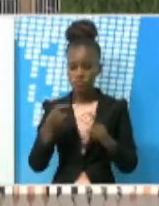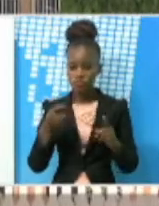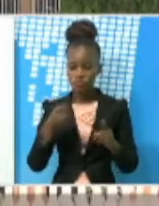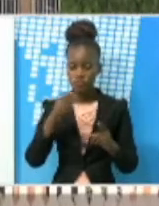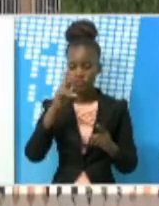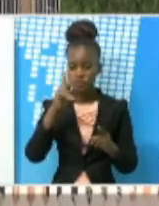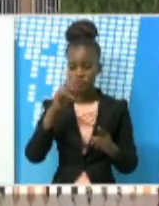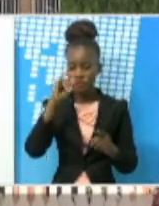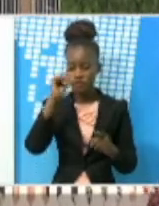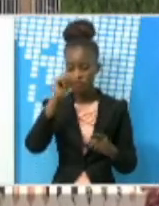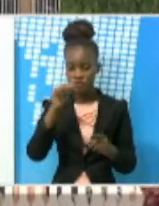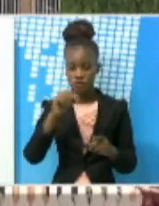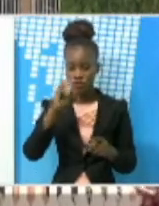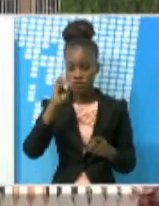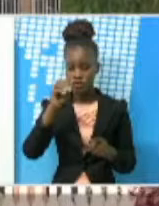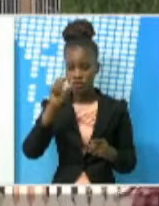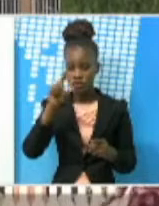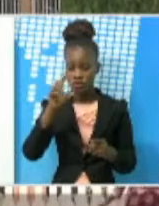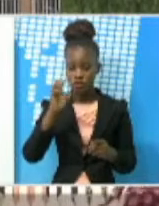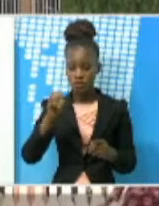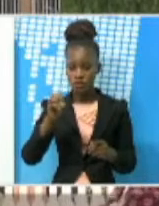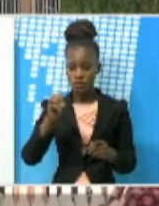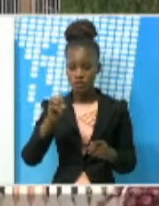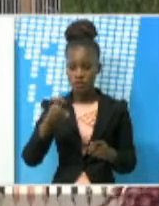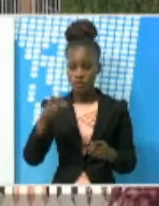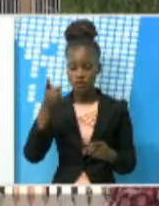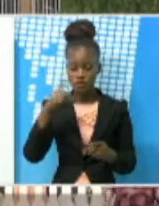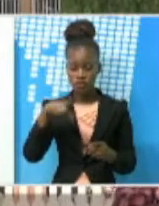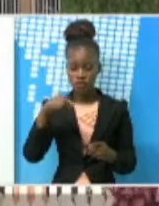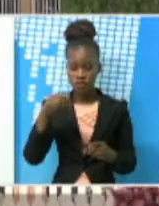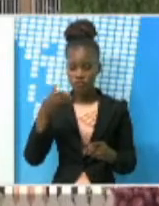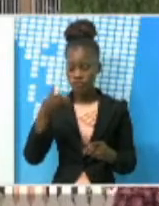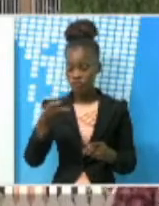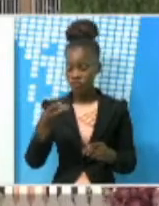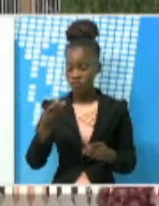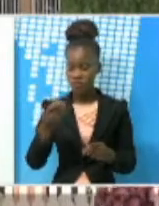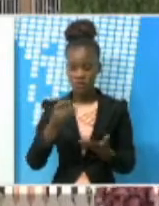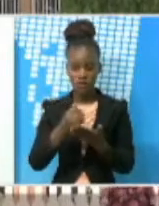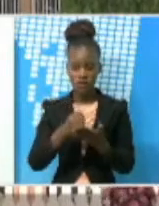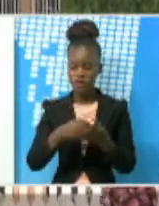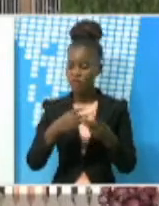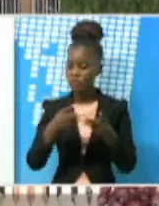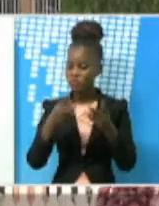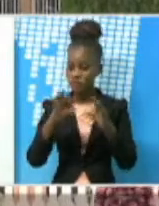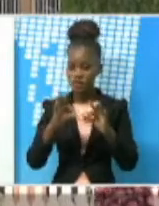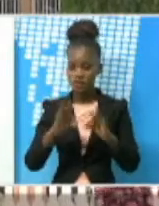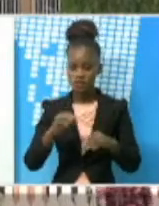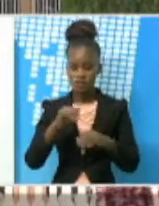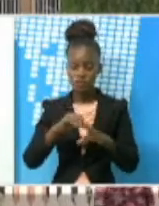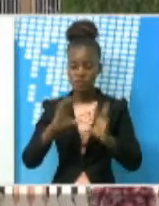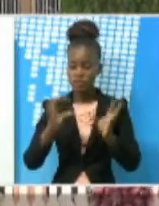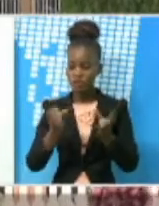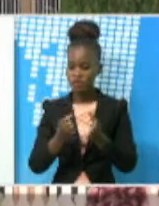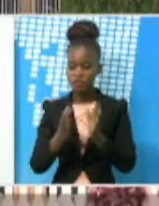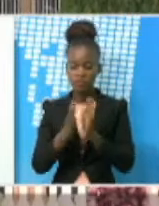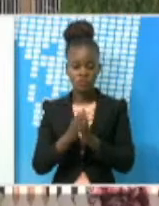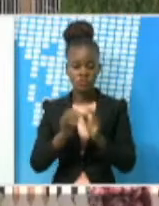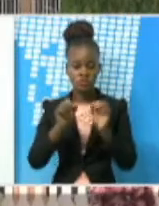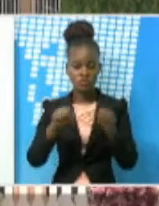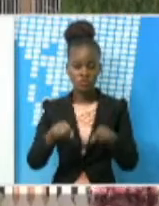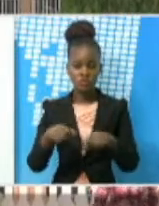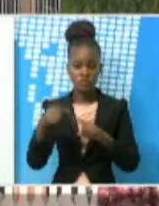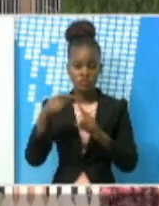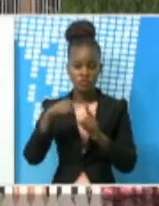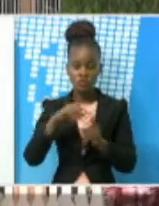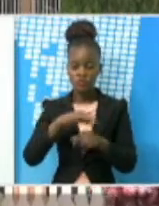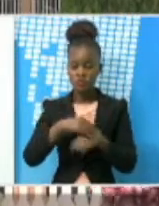from Rakai, please utilize this money to be able to start something within a group and be able to make